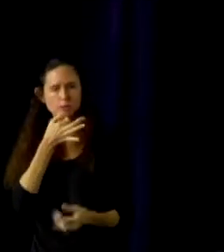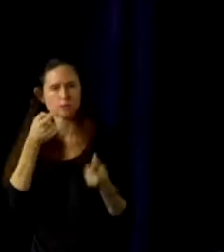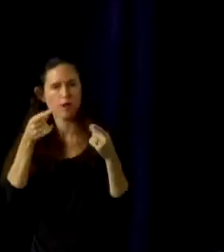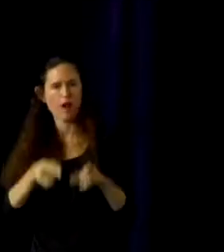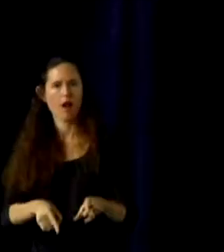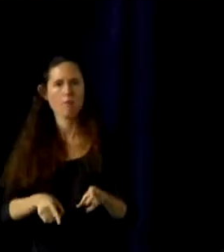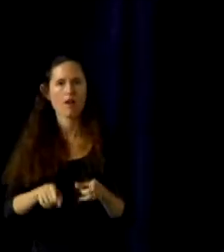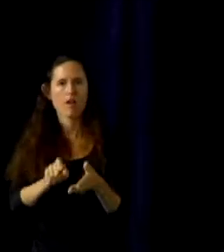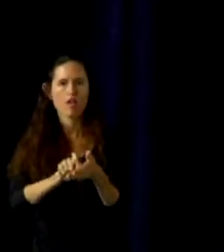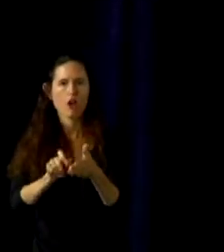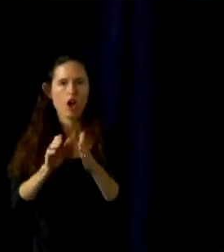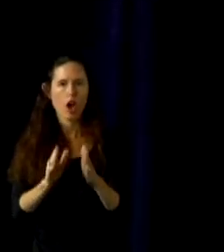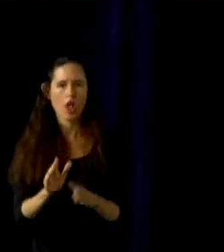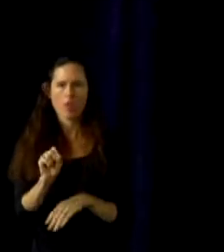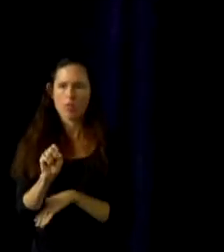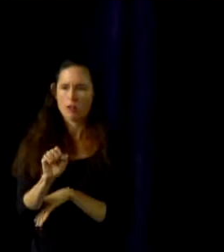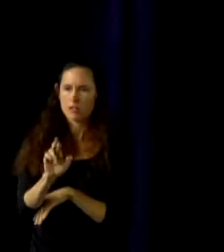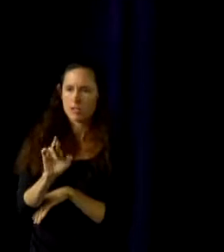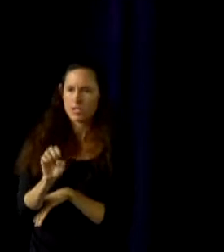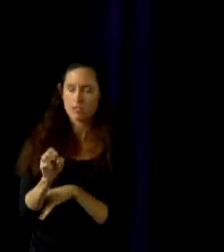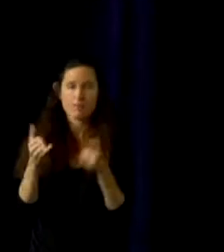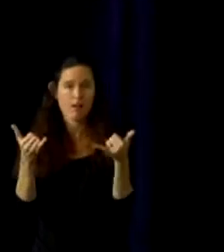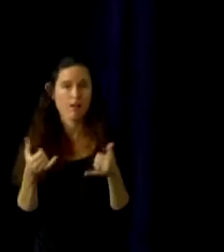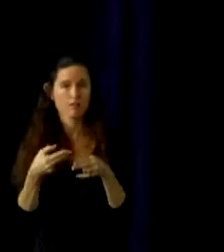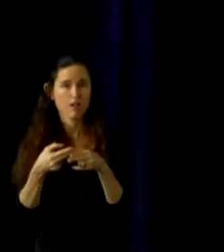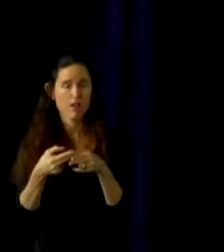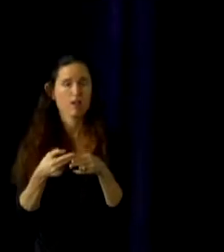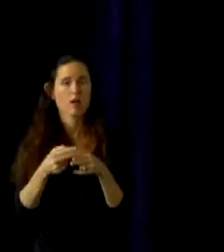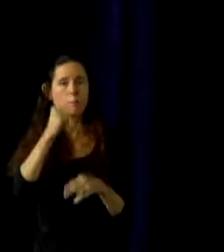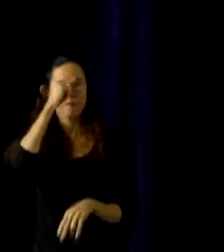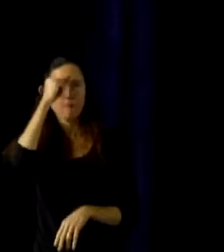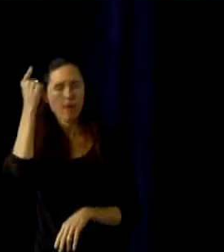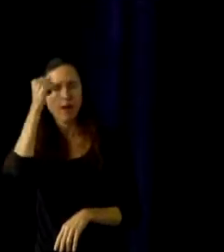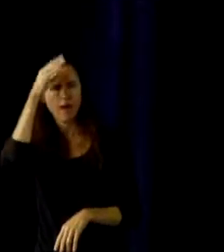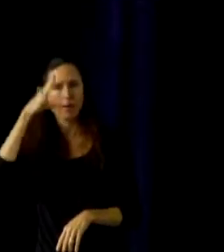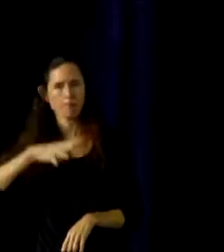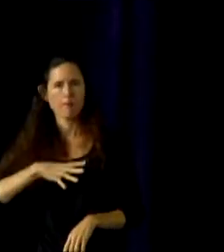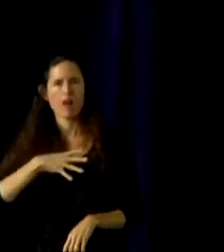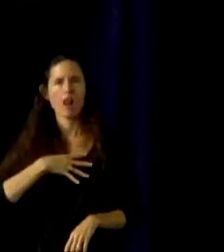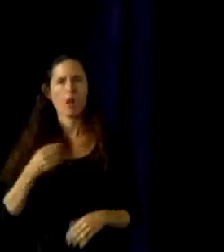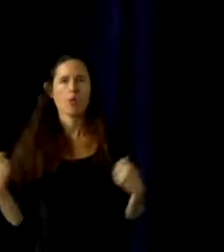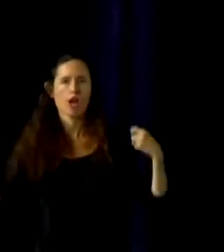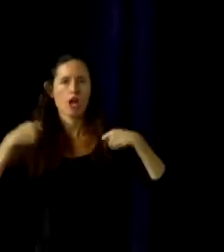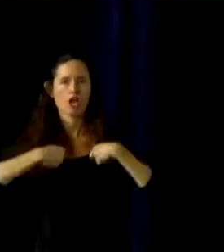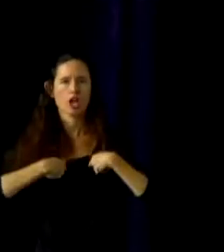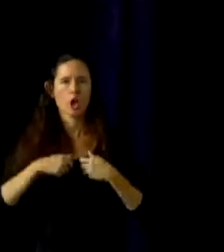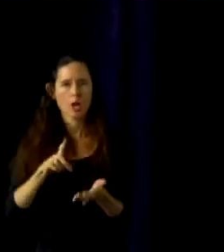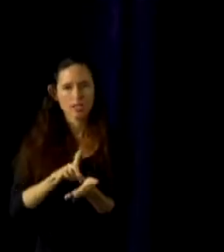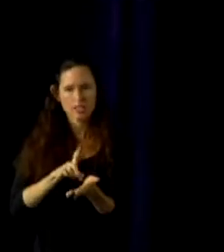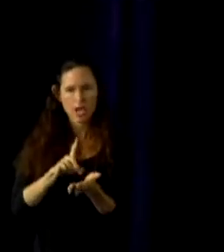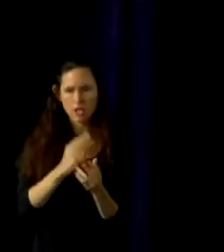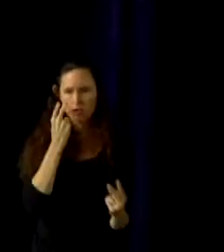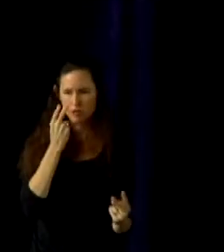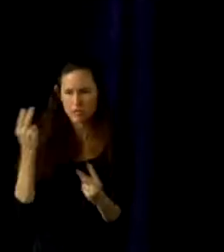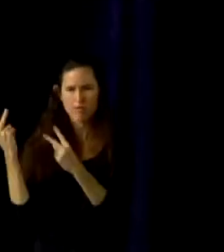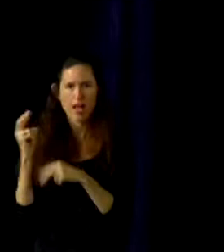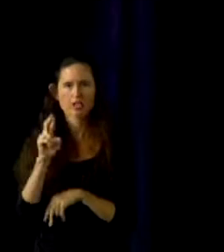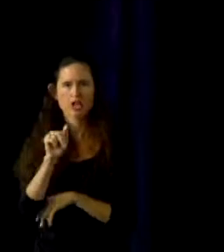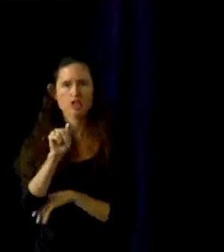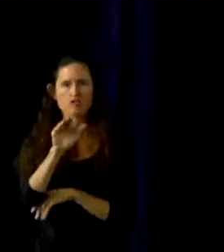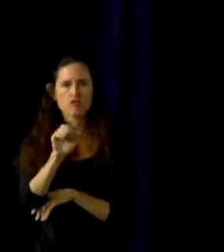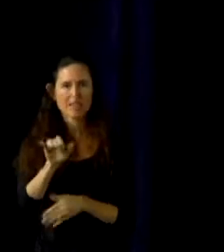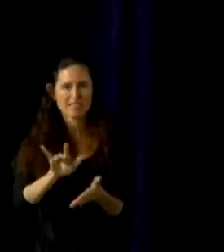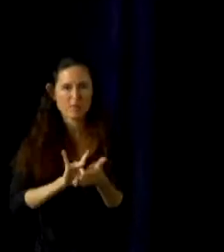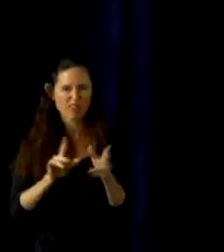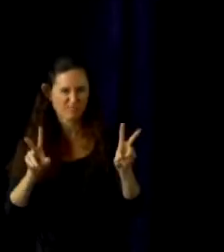year's text is called Black Man in a White Coat, A Doctor's Reflections on Race and Medicine, and it's by Dr. Damon